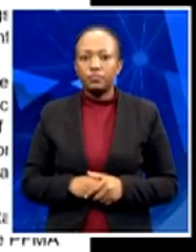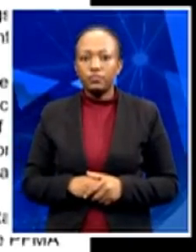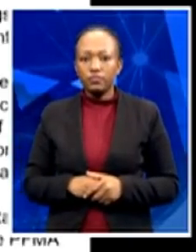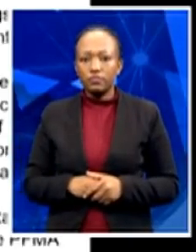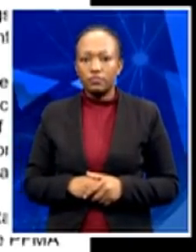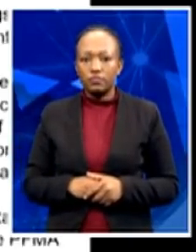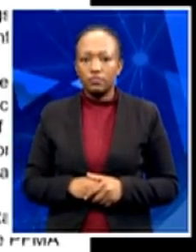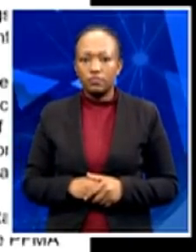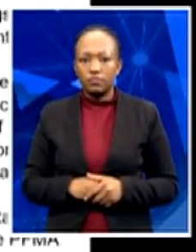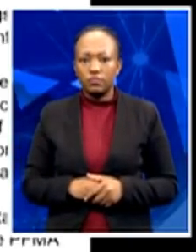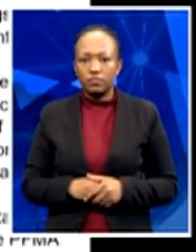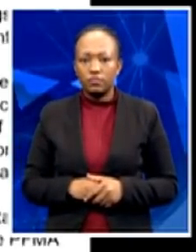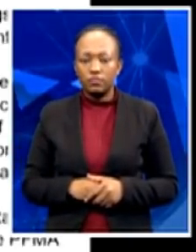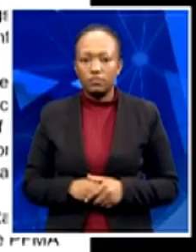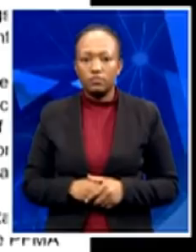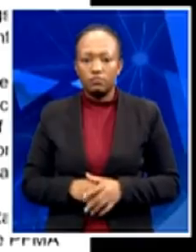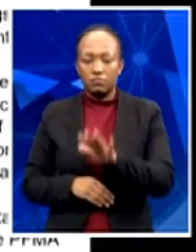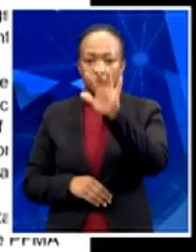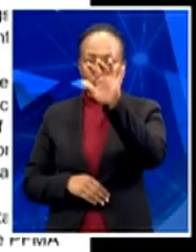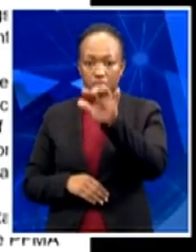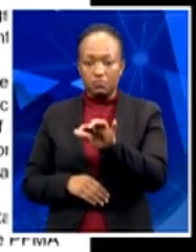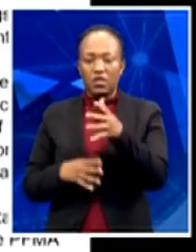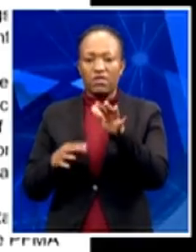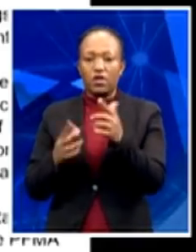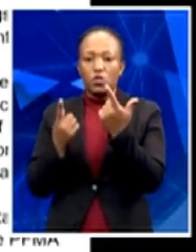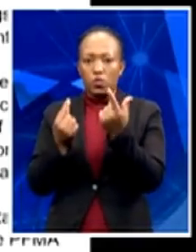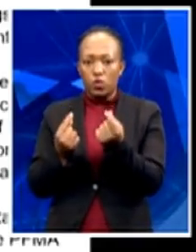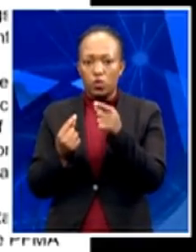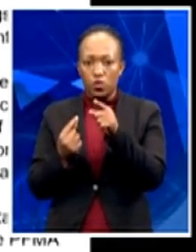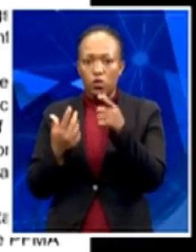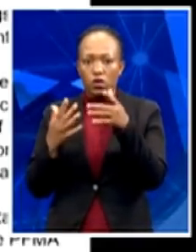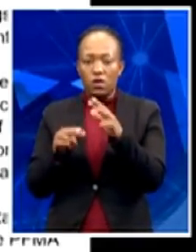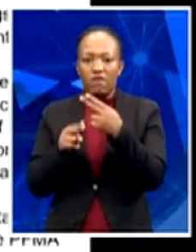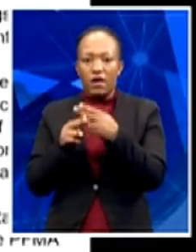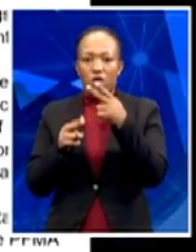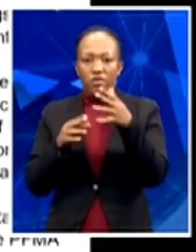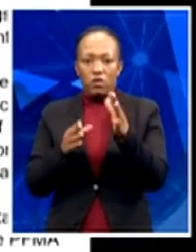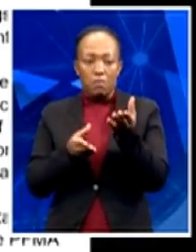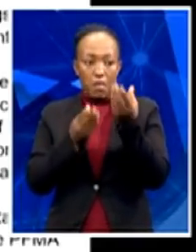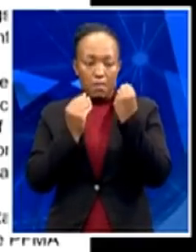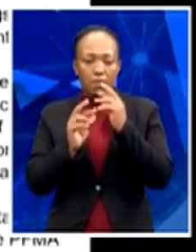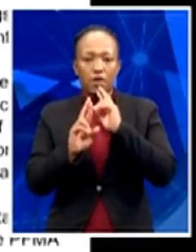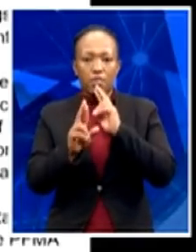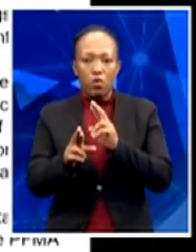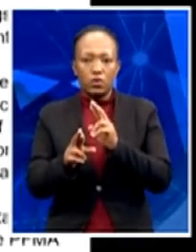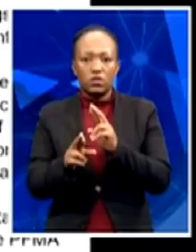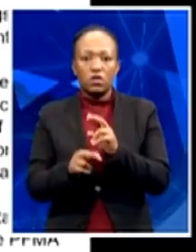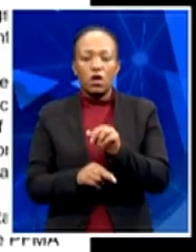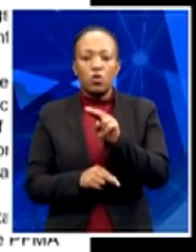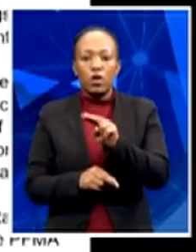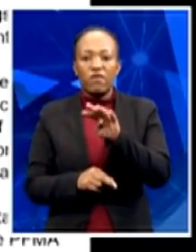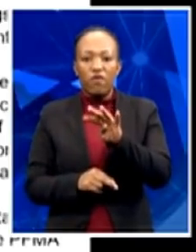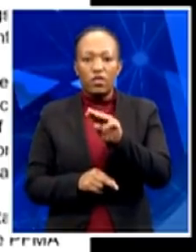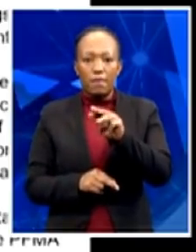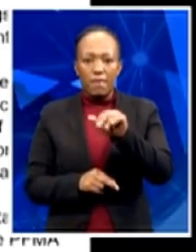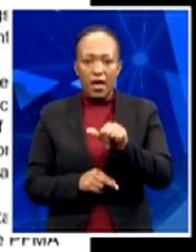was then done, and then we finally received the report on the 24th of May, which was a full report